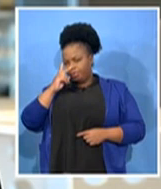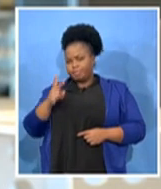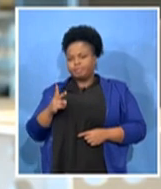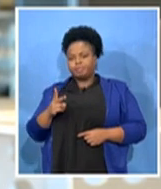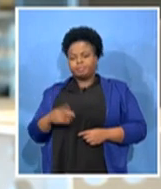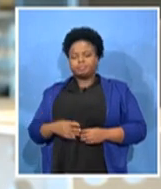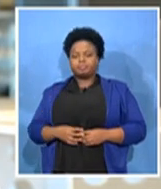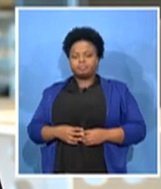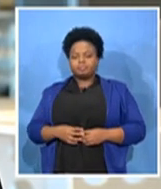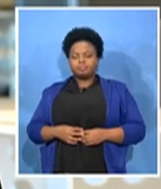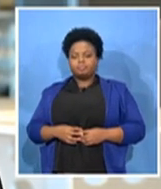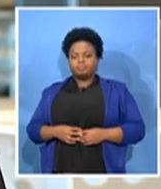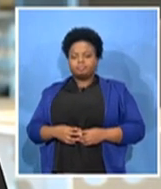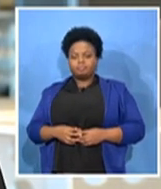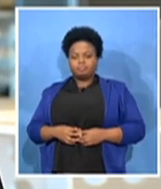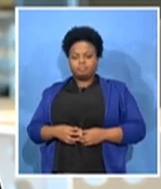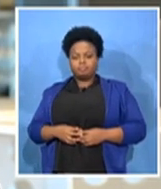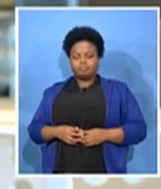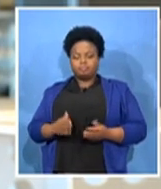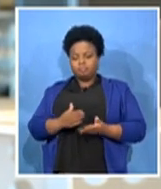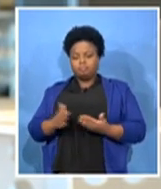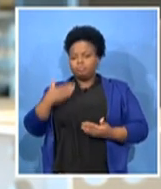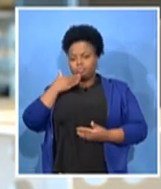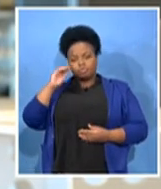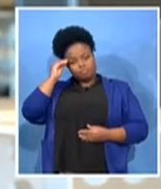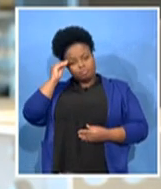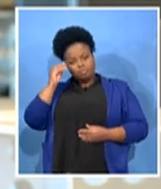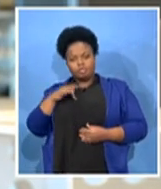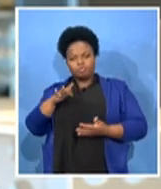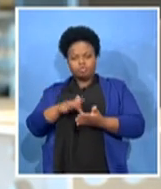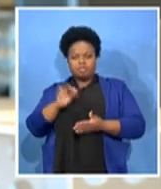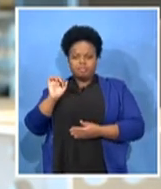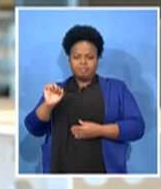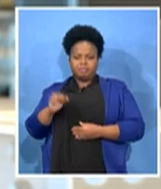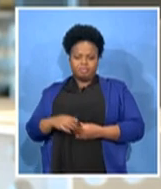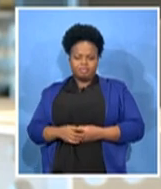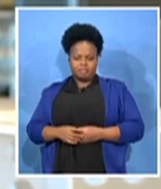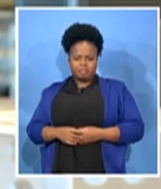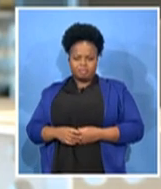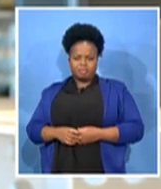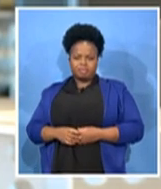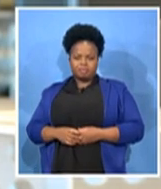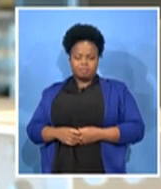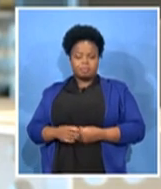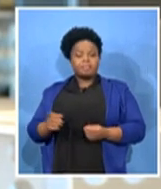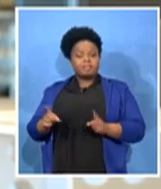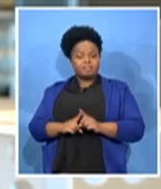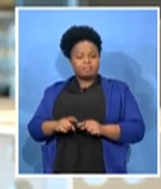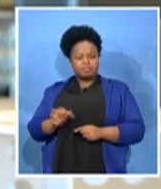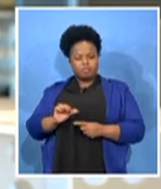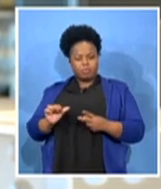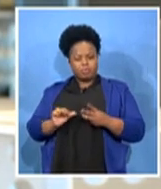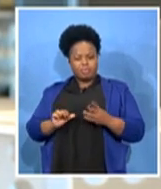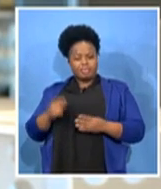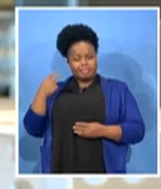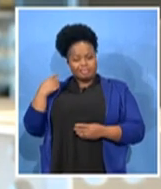have interest. In fact, in the past few weeks, you may have seen Tituzani